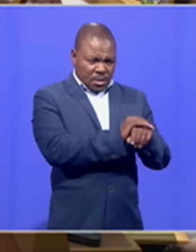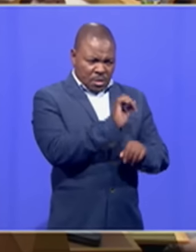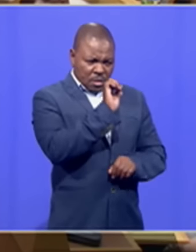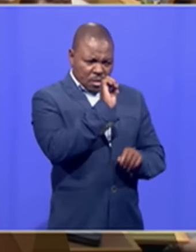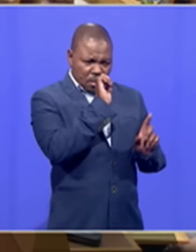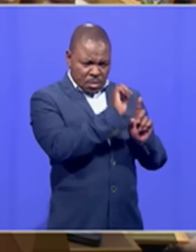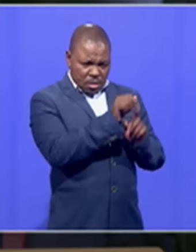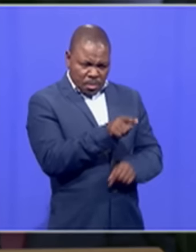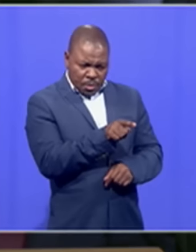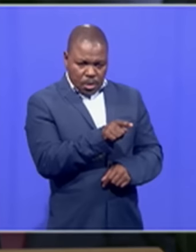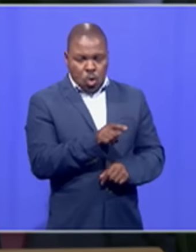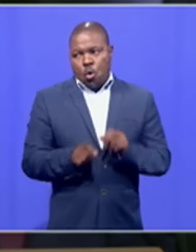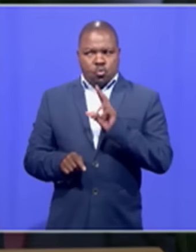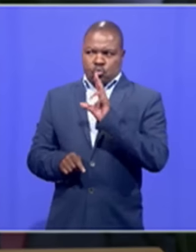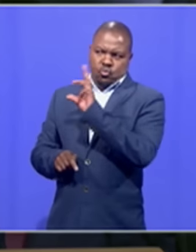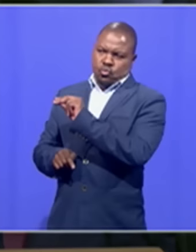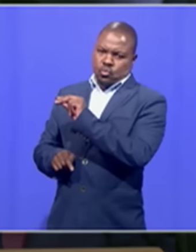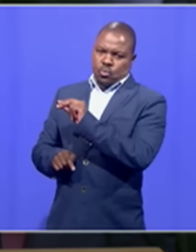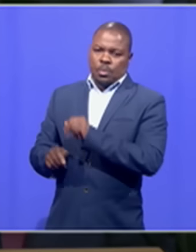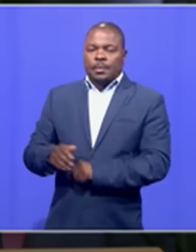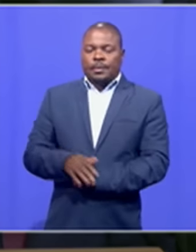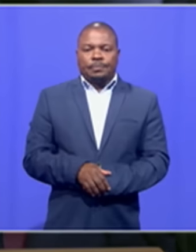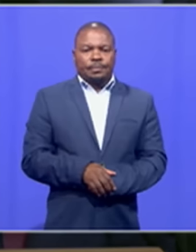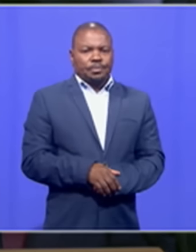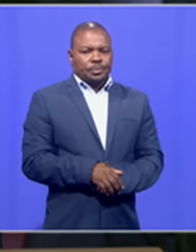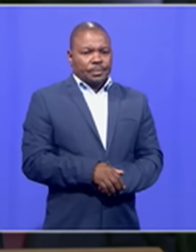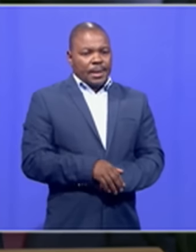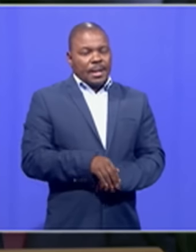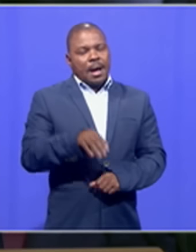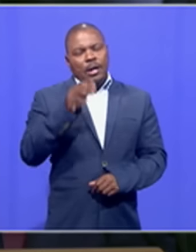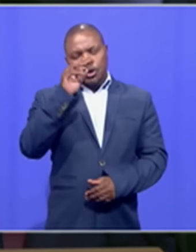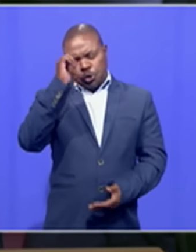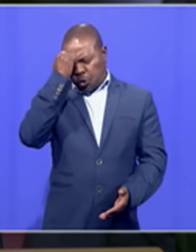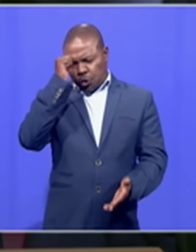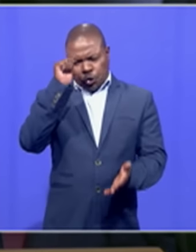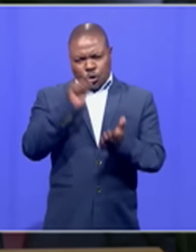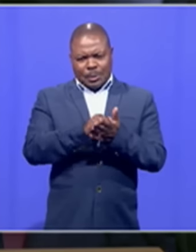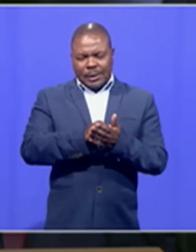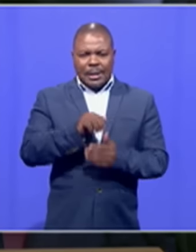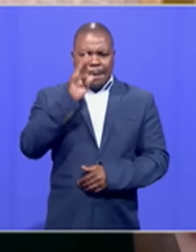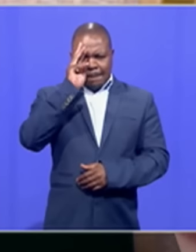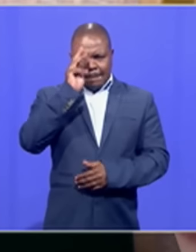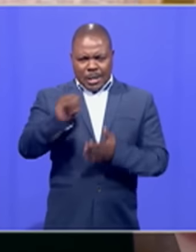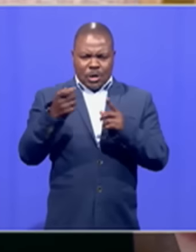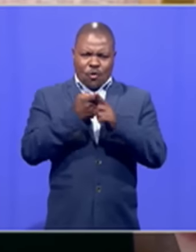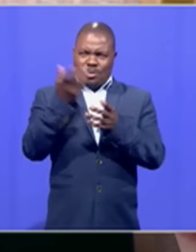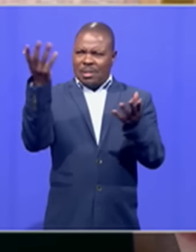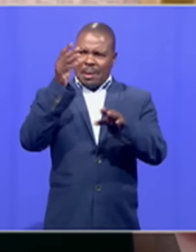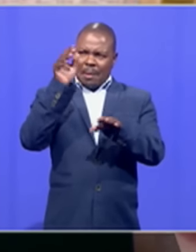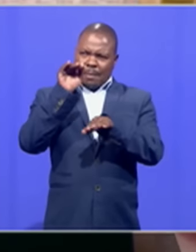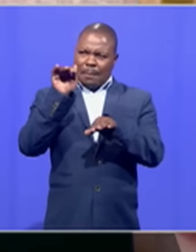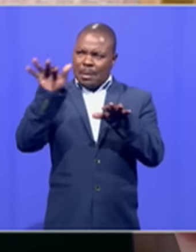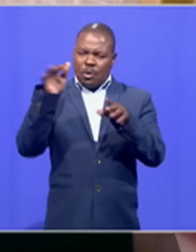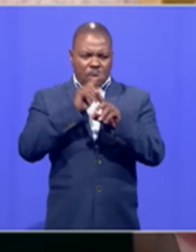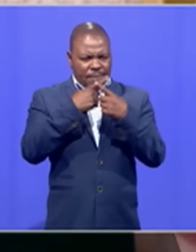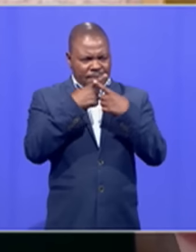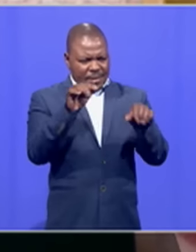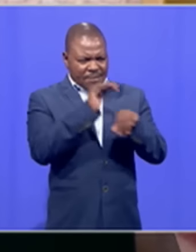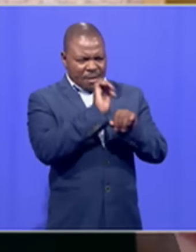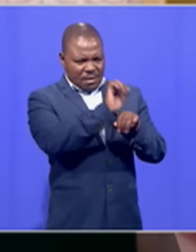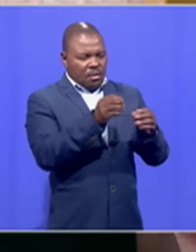No, Chair. So do you receive stupid messages from people who are not your friends? Because normally people who send each